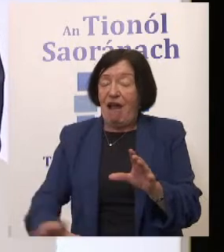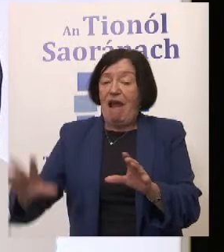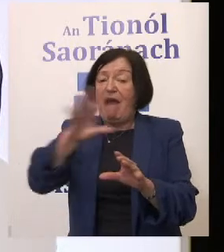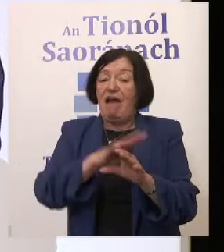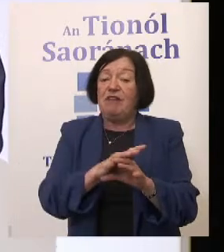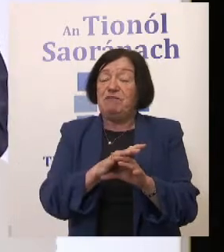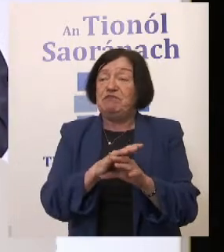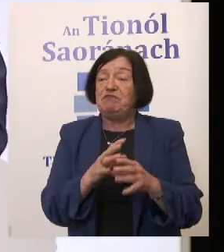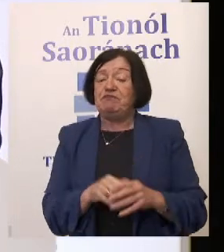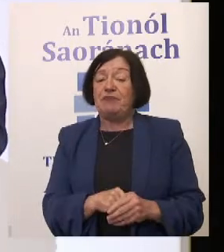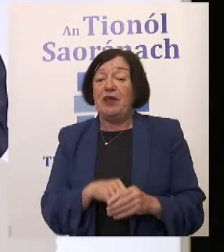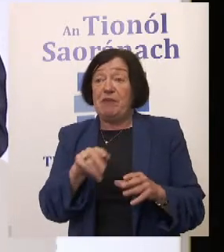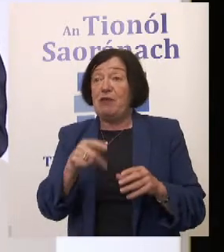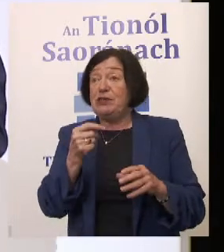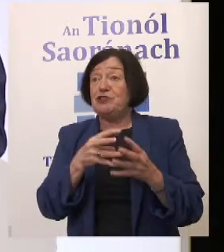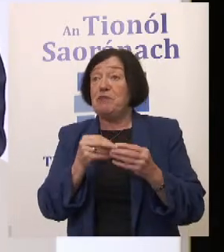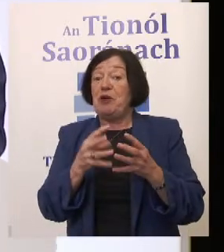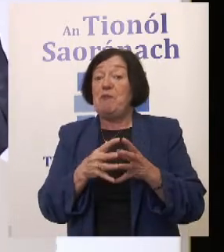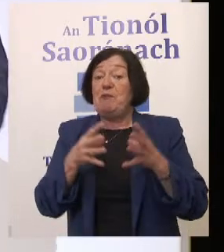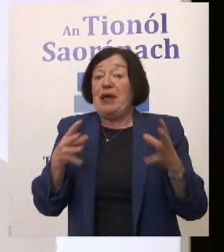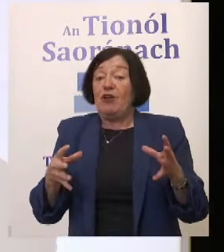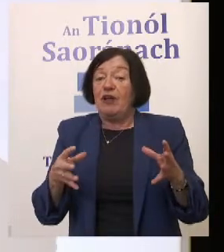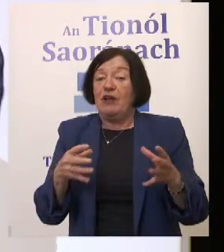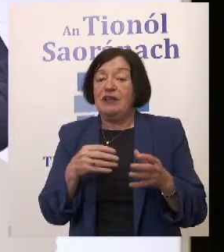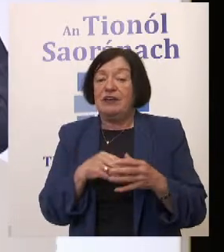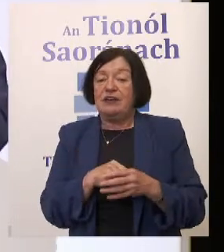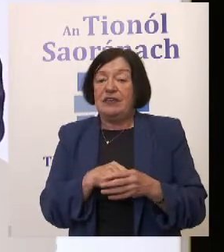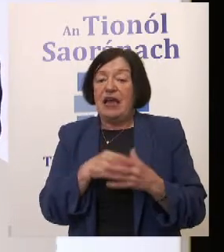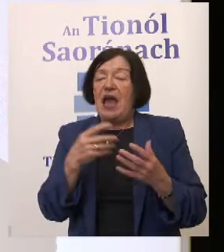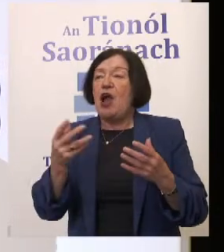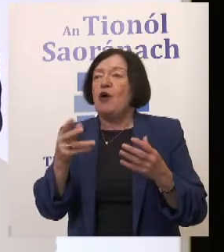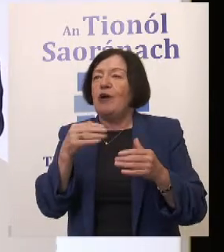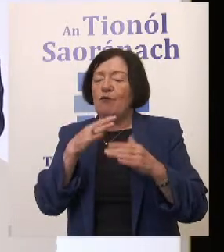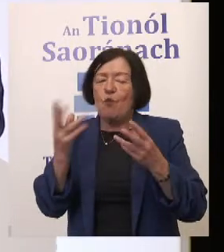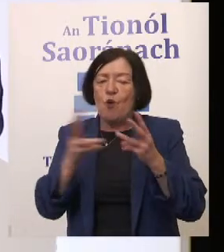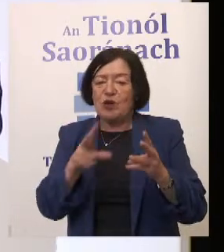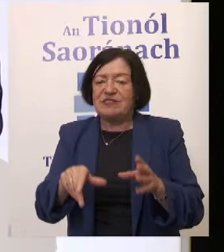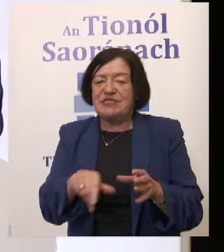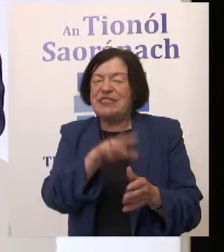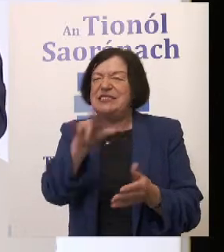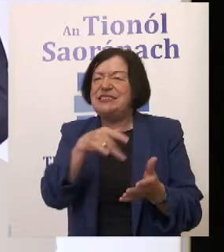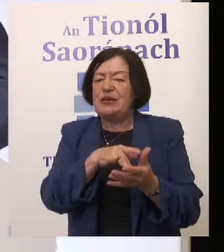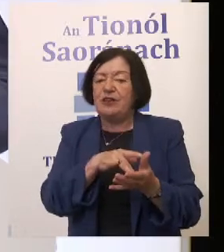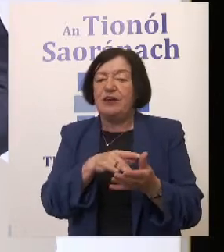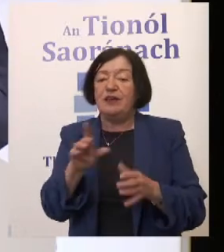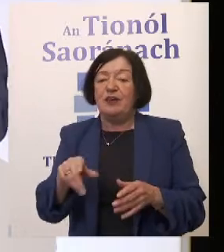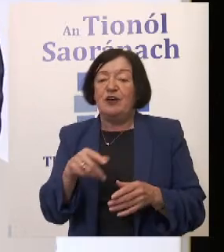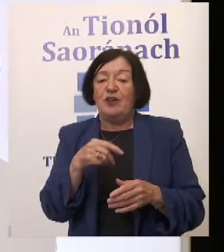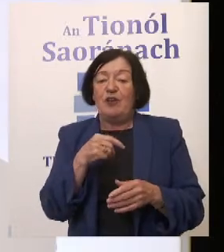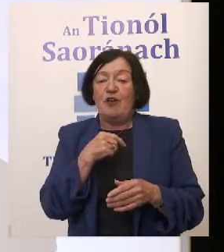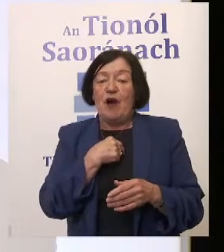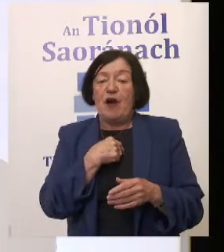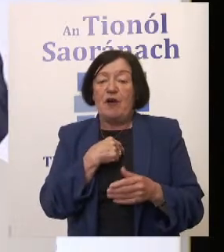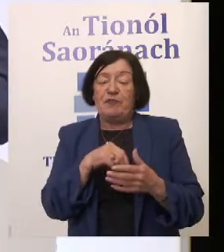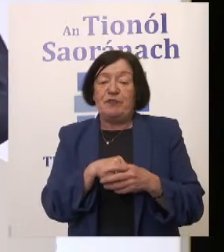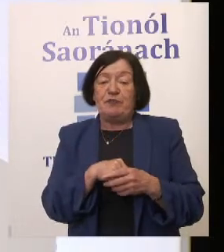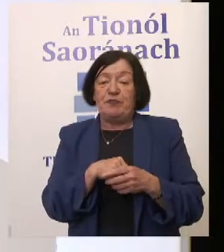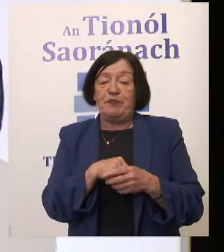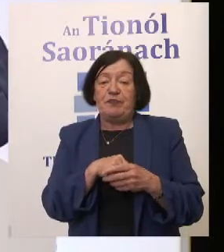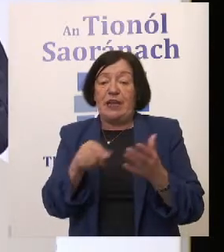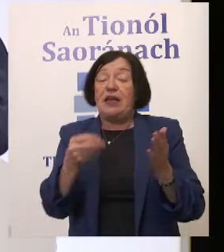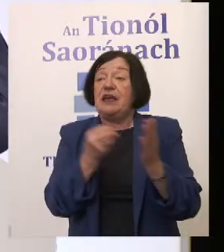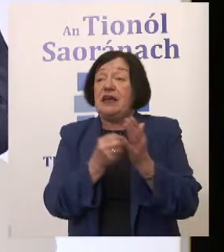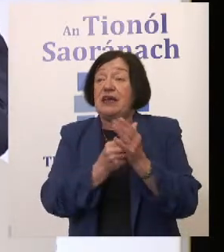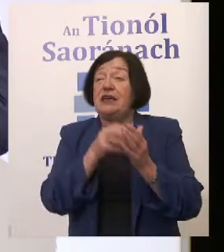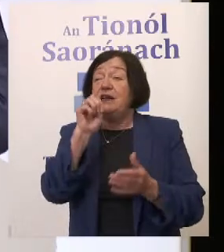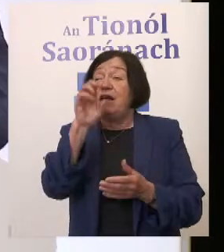probably even something even a bit bigger. So we think about the functional area of the city. Now I'm an economist by trade, so I'm going to give you some